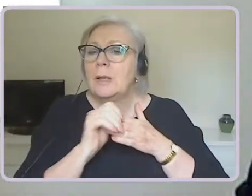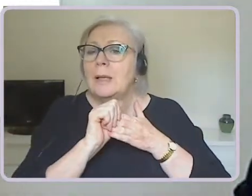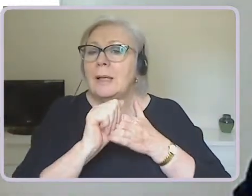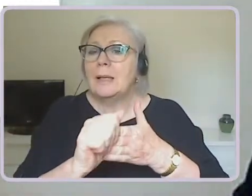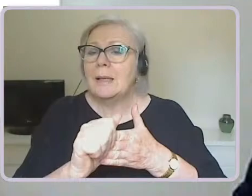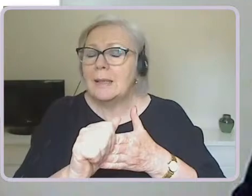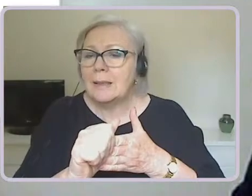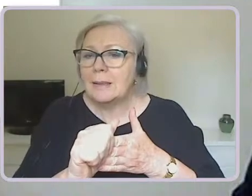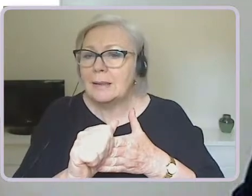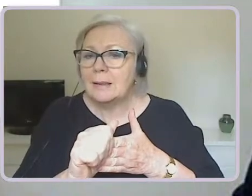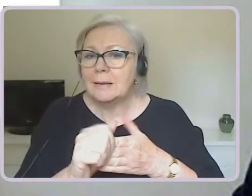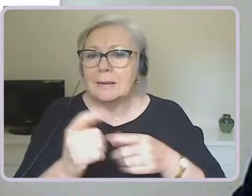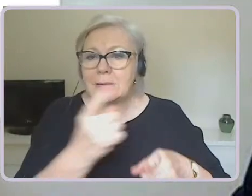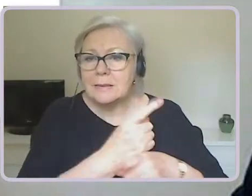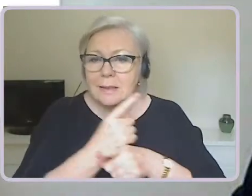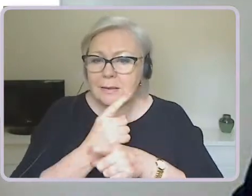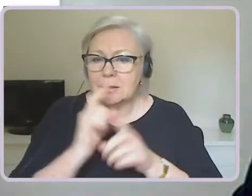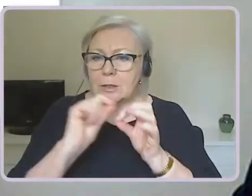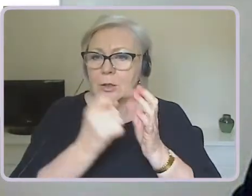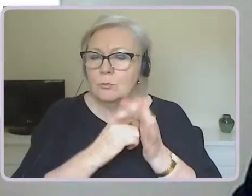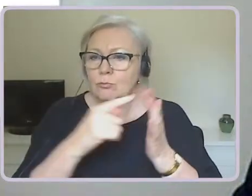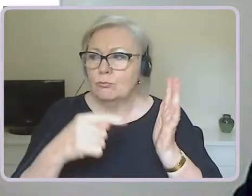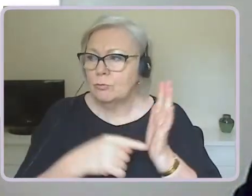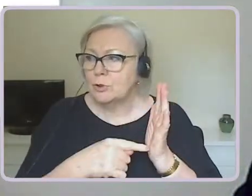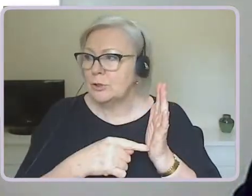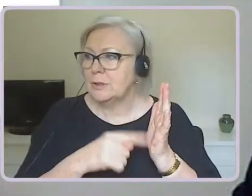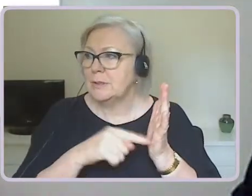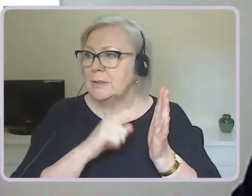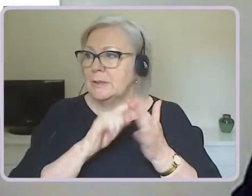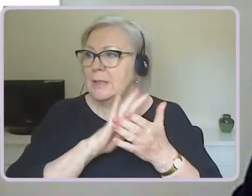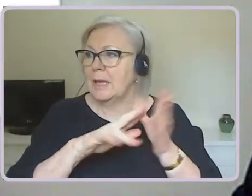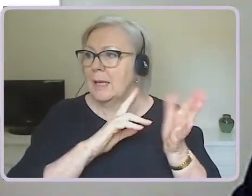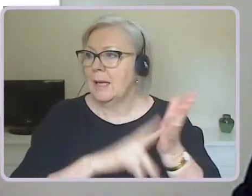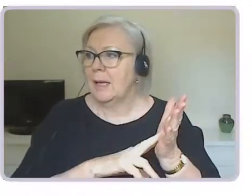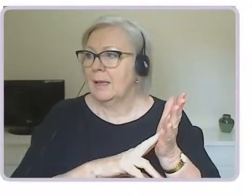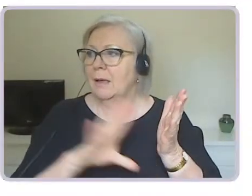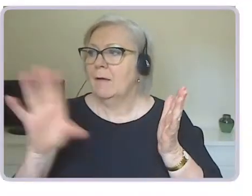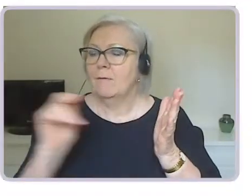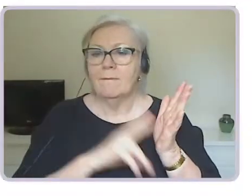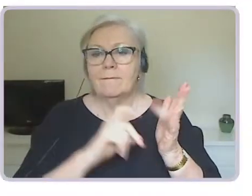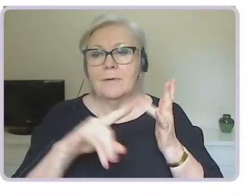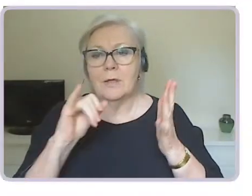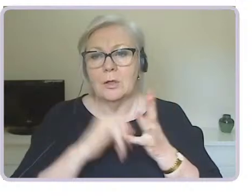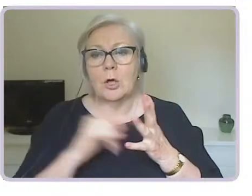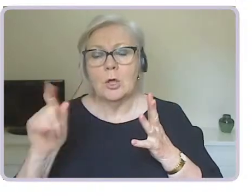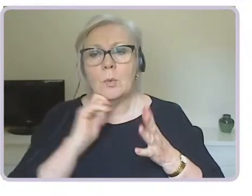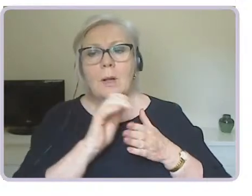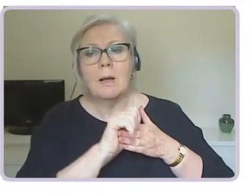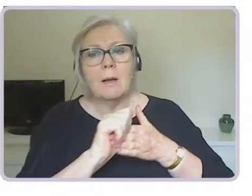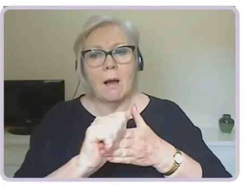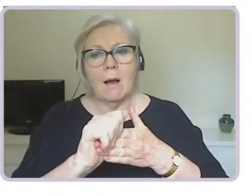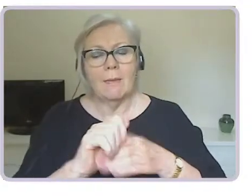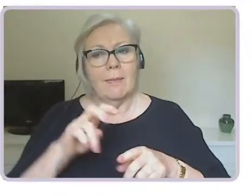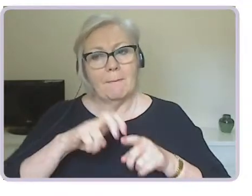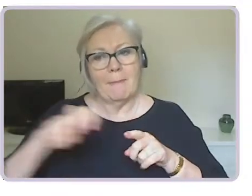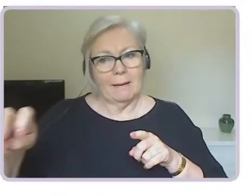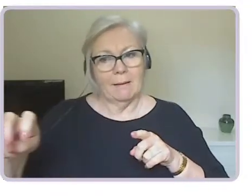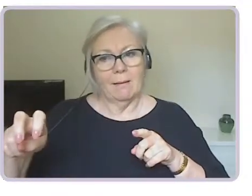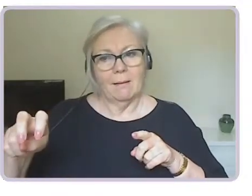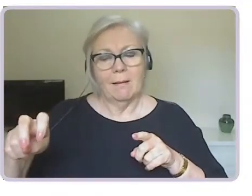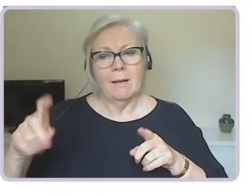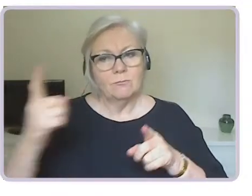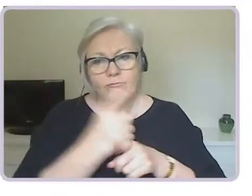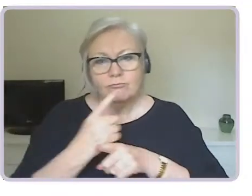Tehan, Policy Officer of Emergency Management from VCOS, who will guide our panel of experts through a discussion about all we've